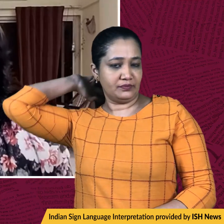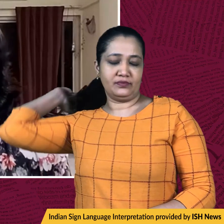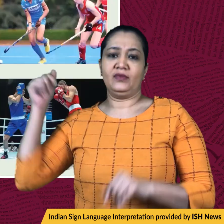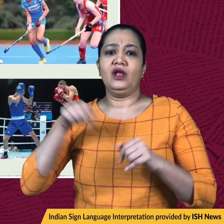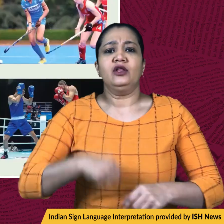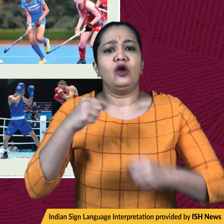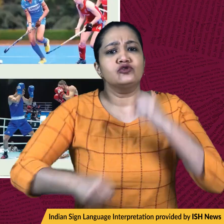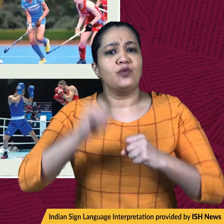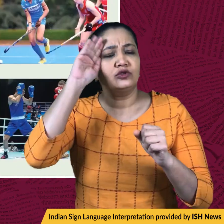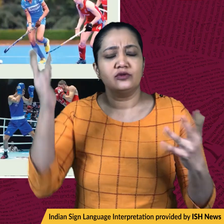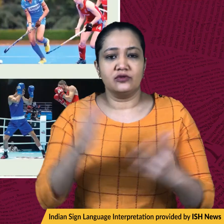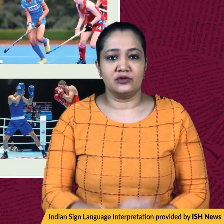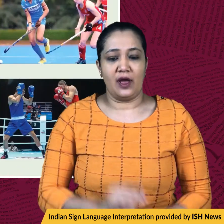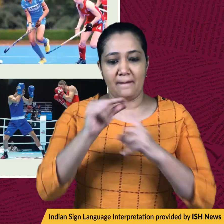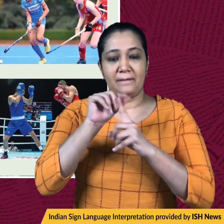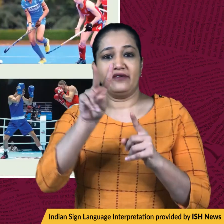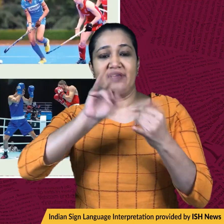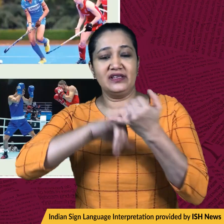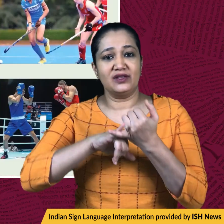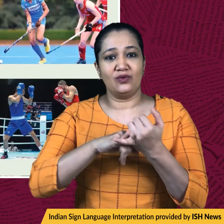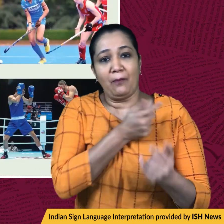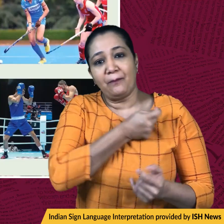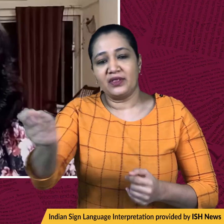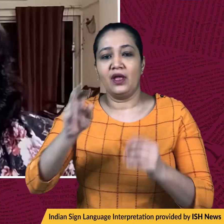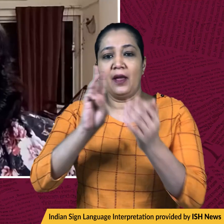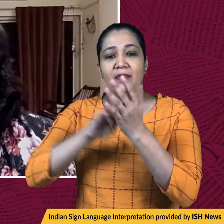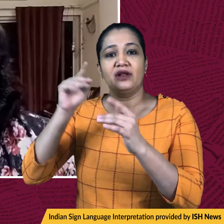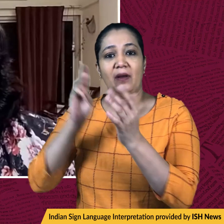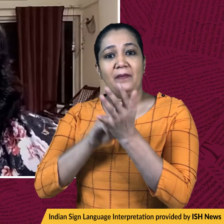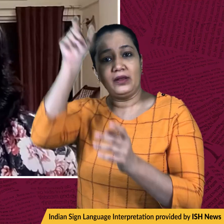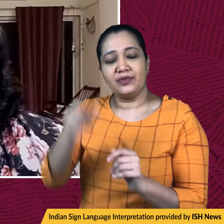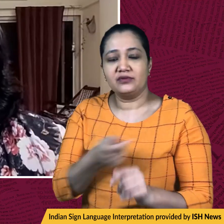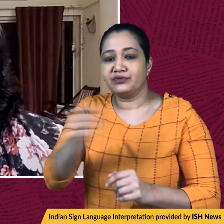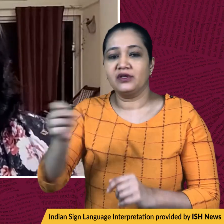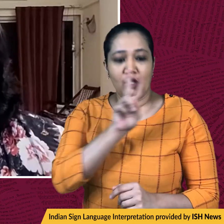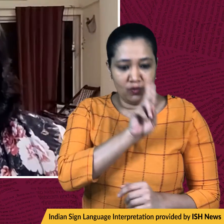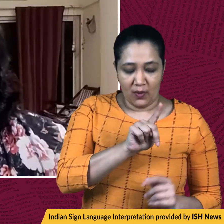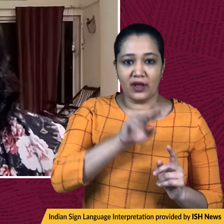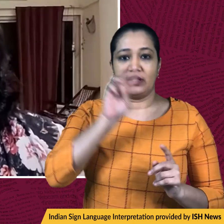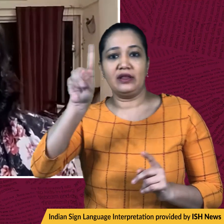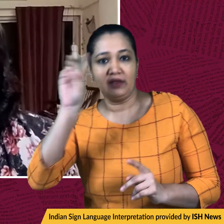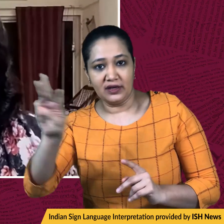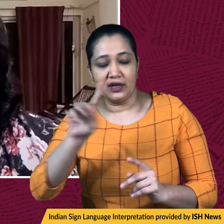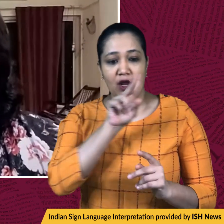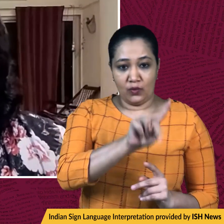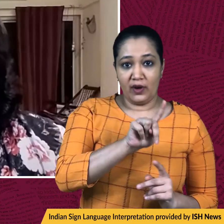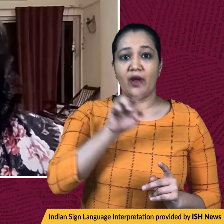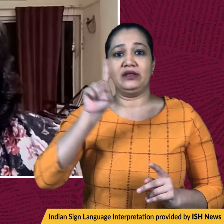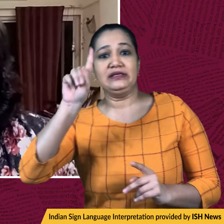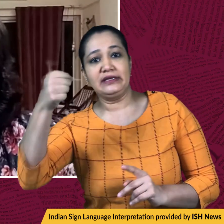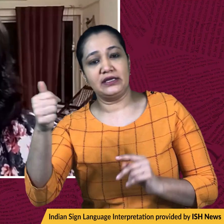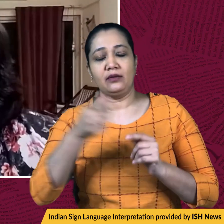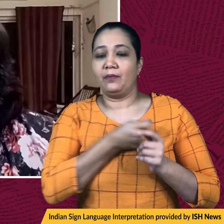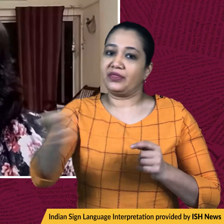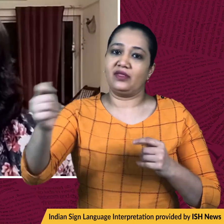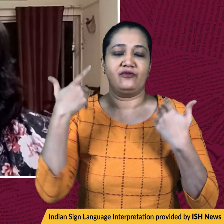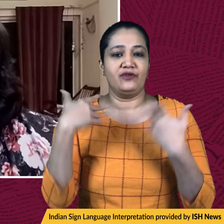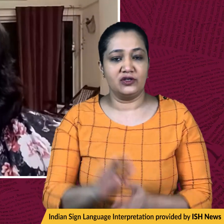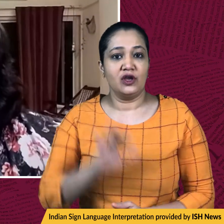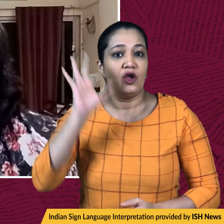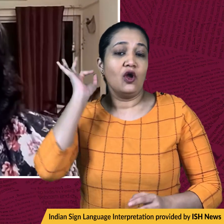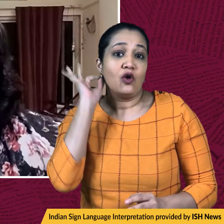household has plunged 53% in the pandemic year 2020-21 from their levels in